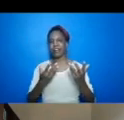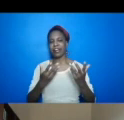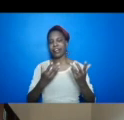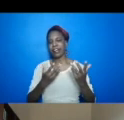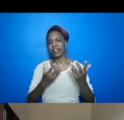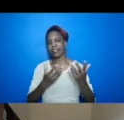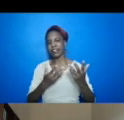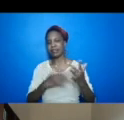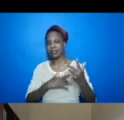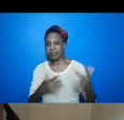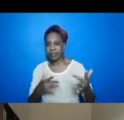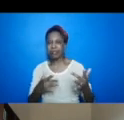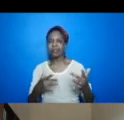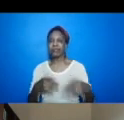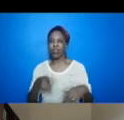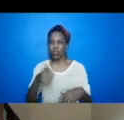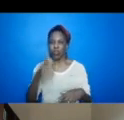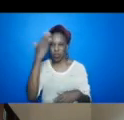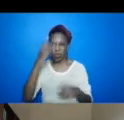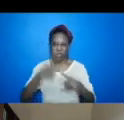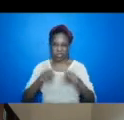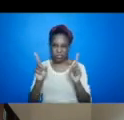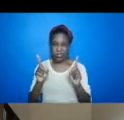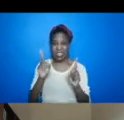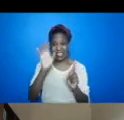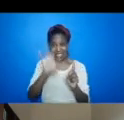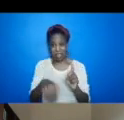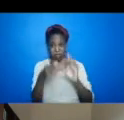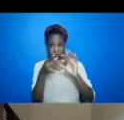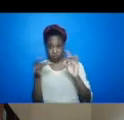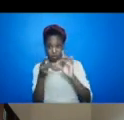can distinguish between a story and just a list of events that happen.